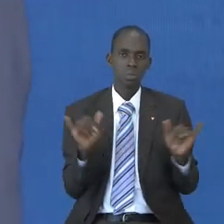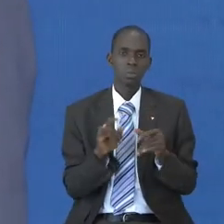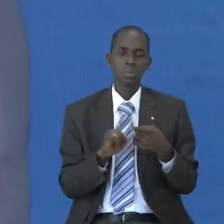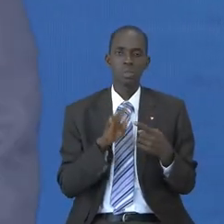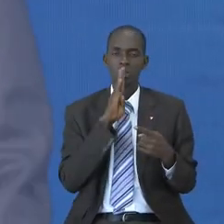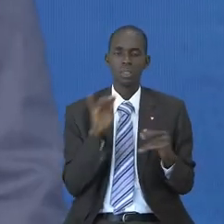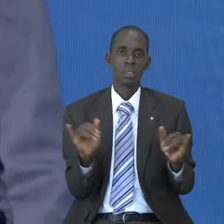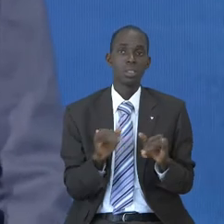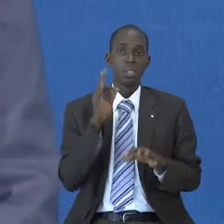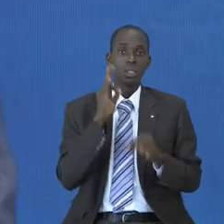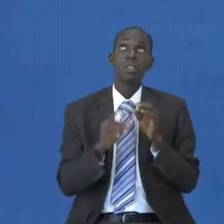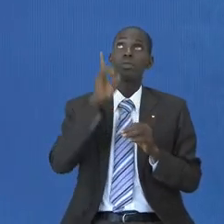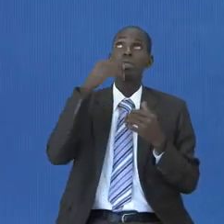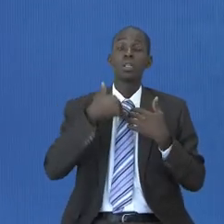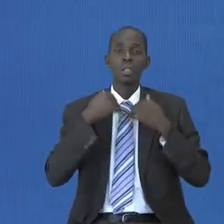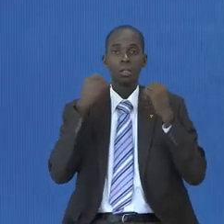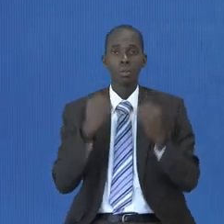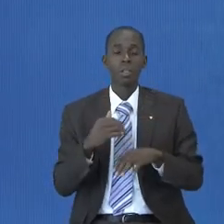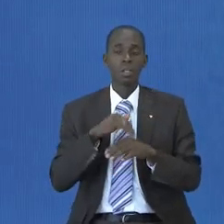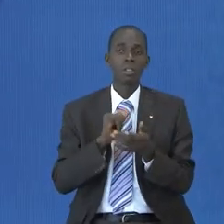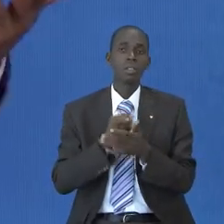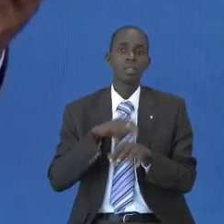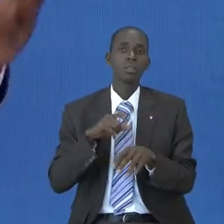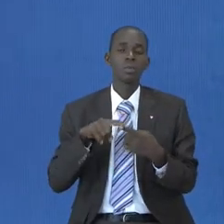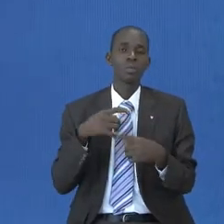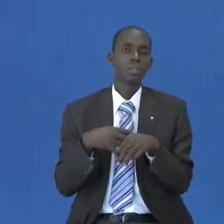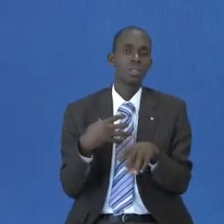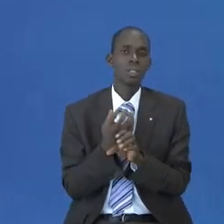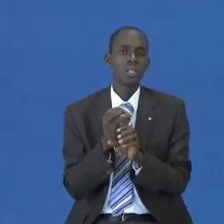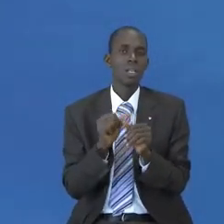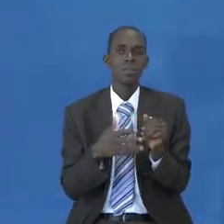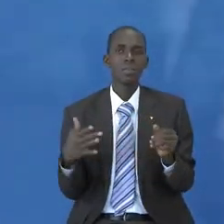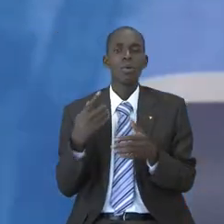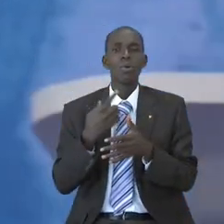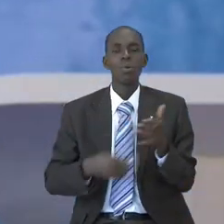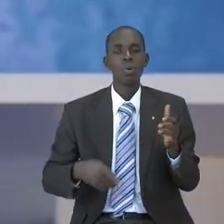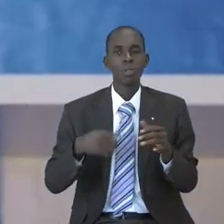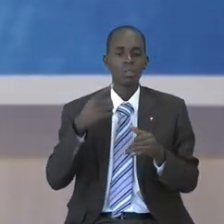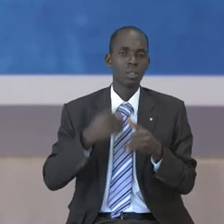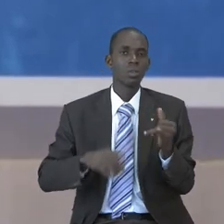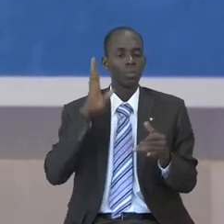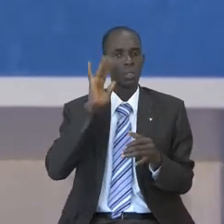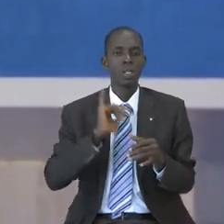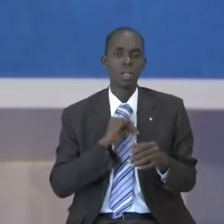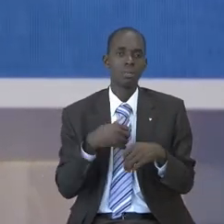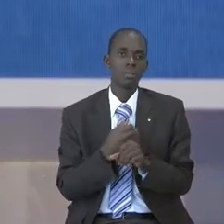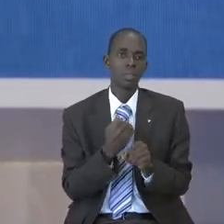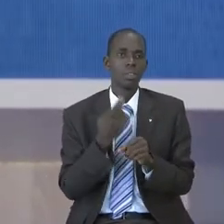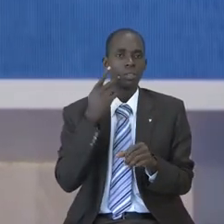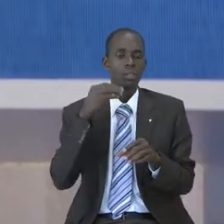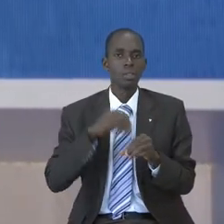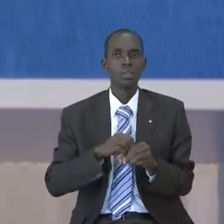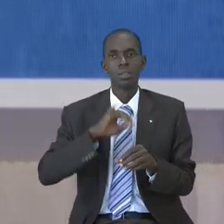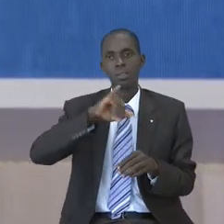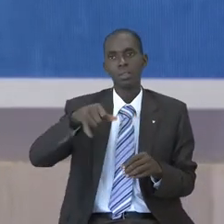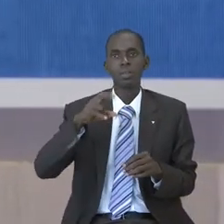power at that time to create everything, what conclusion can I make? Look at chapter 32 of Jeremiah. Chapter 32